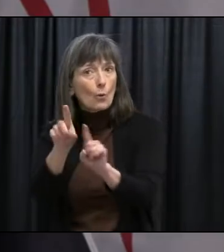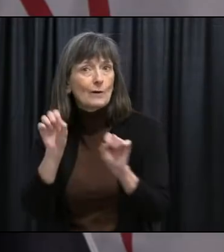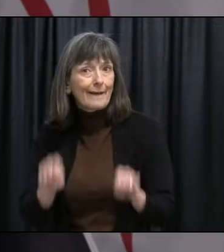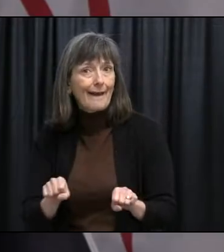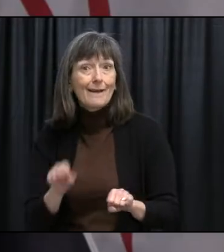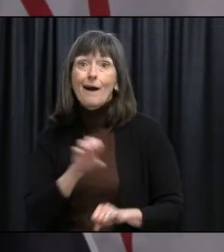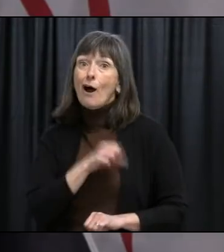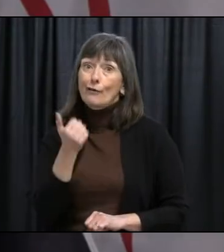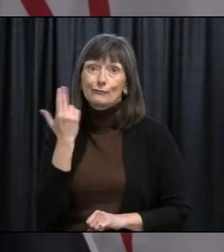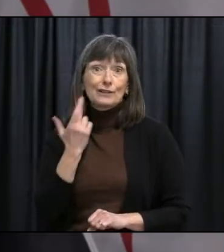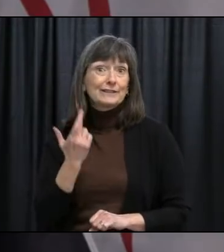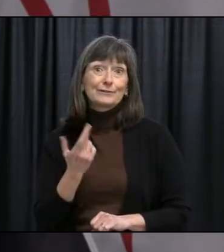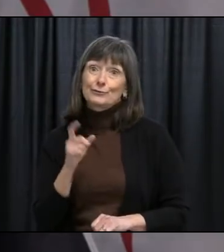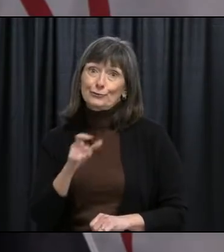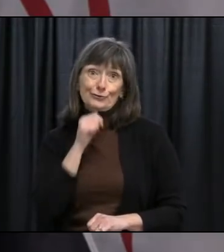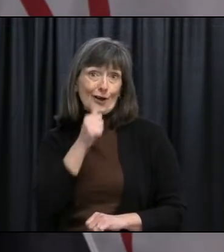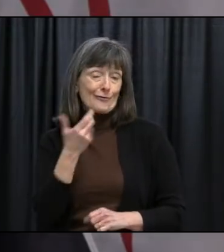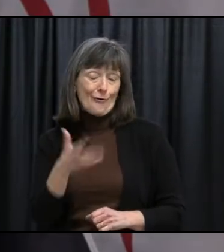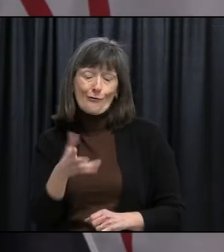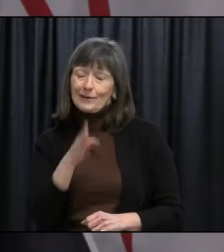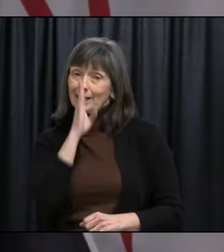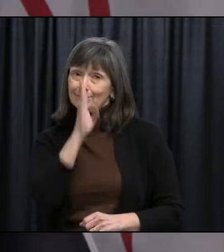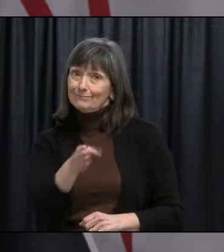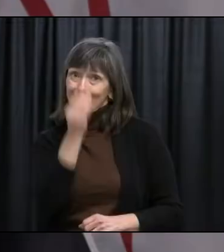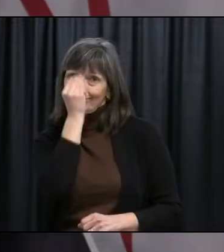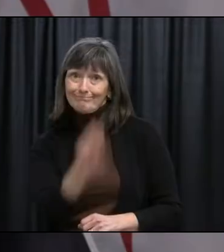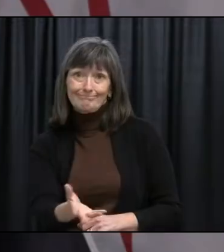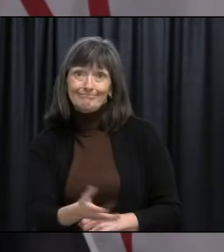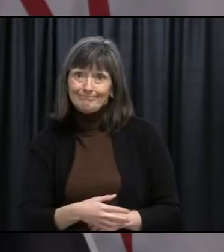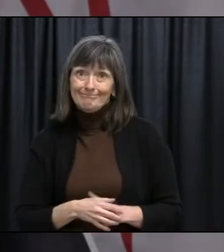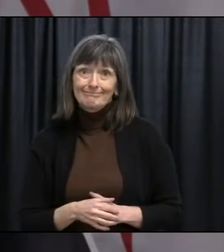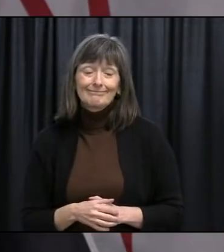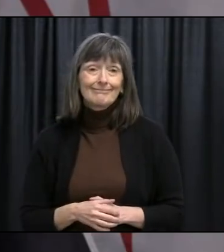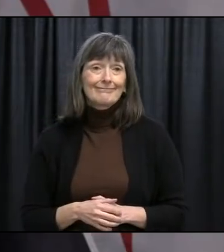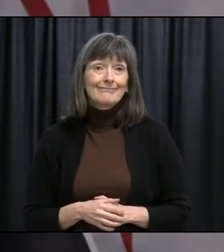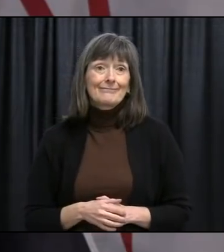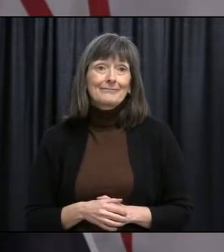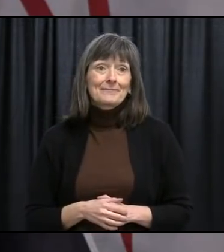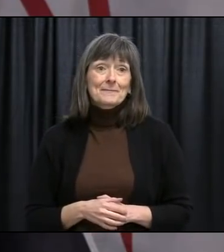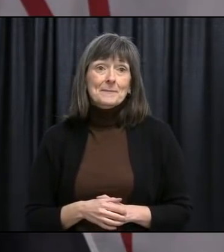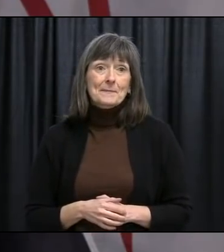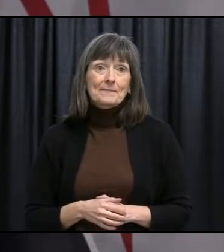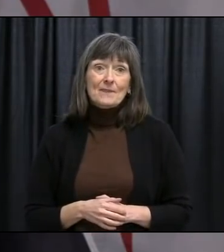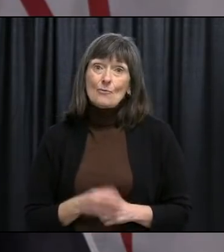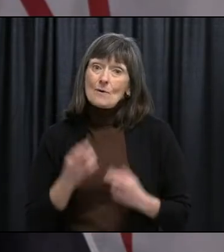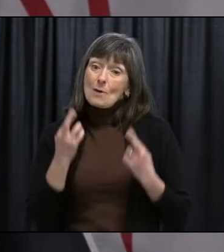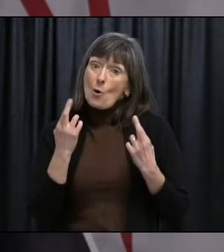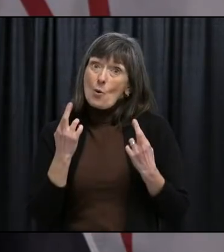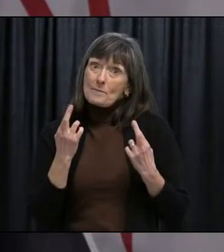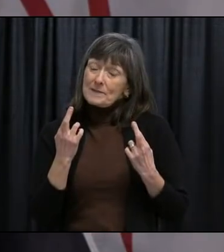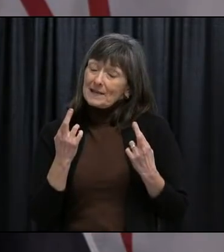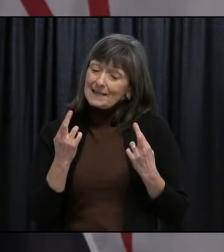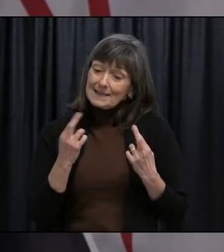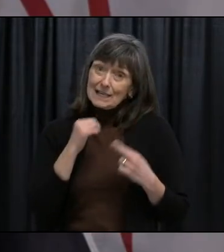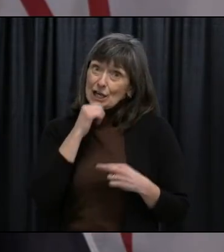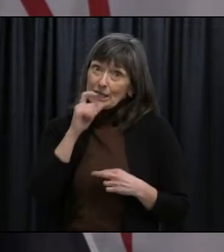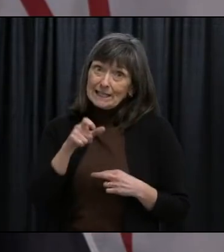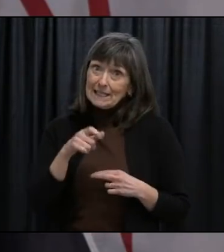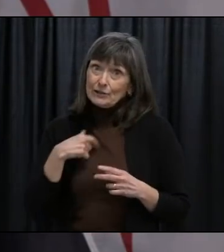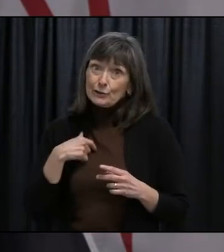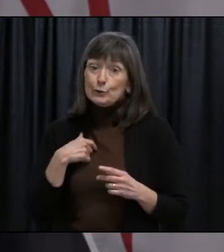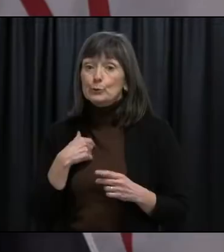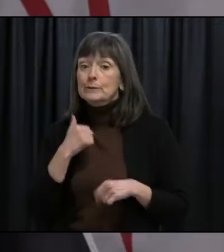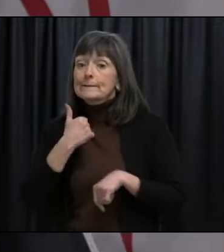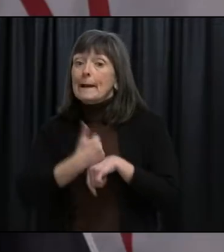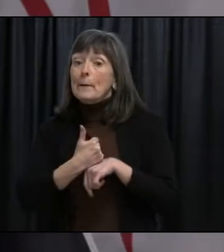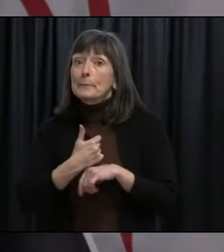People should not be traveling unless it is required to do so. So I'm hoping that we won't need to put anything in place.